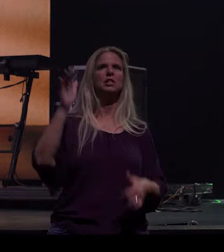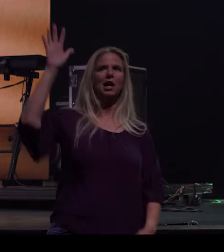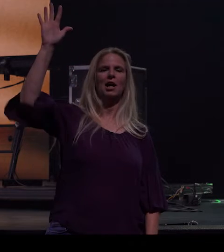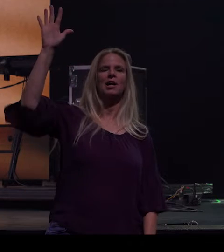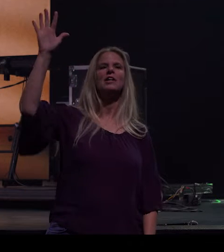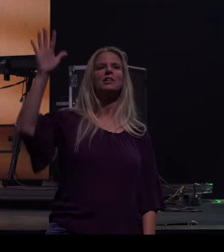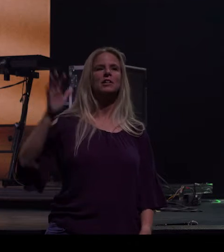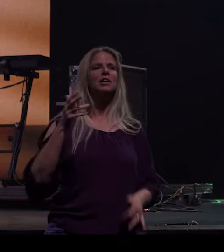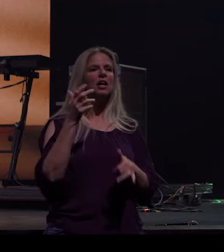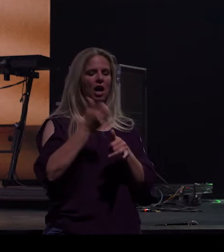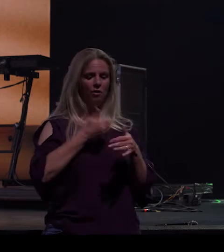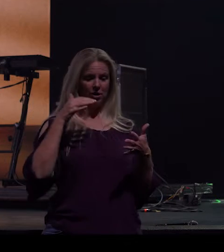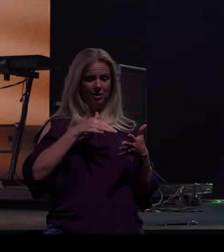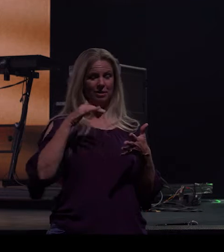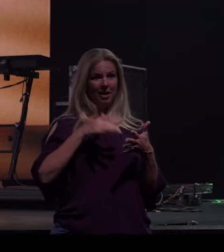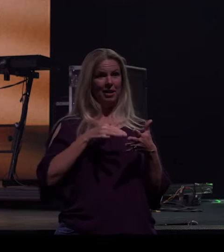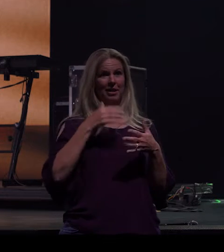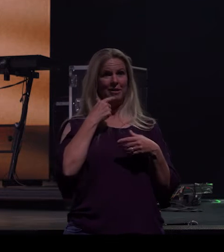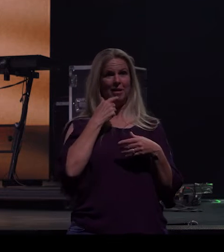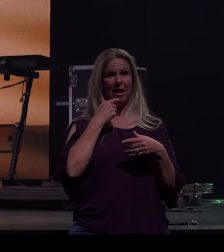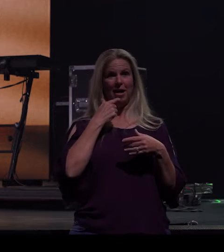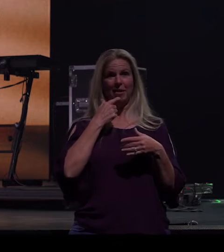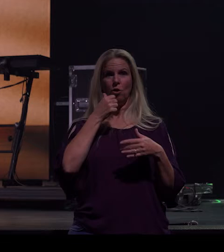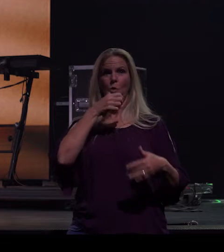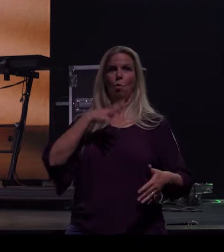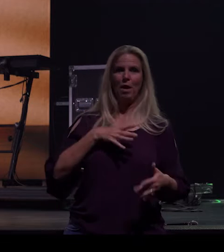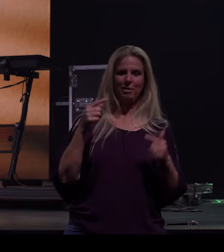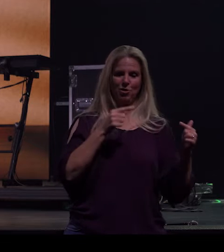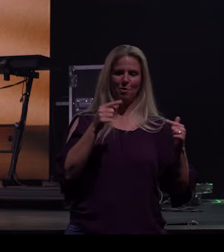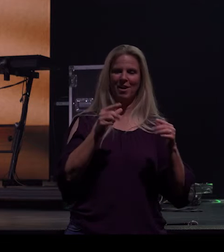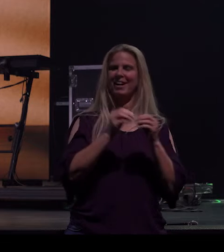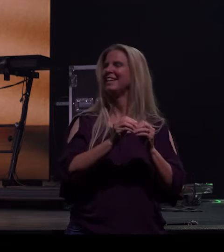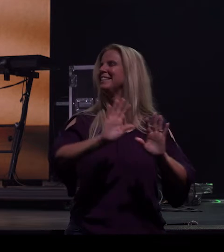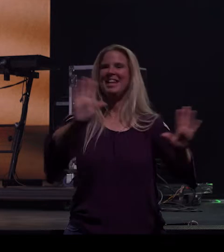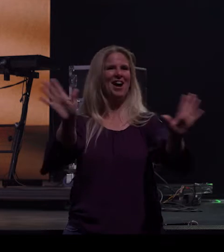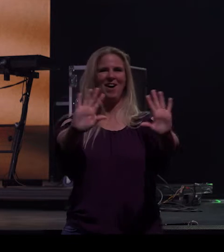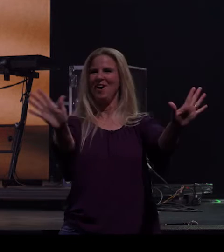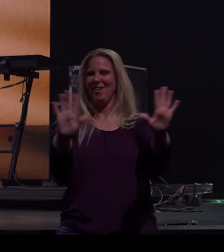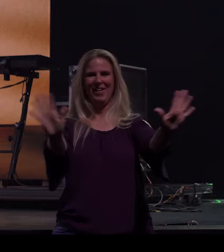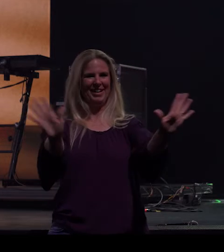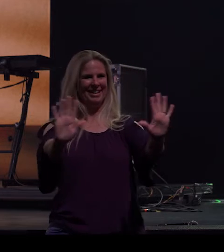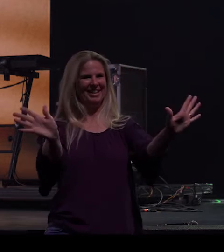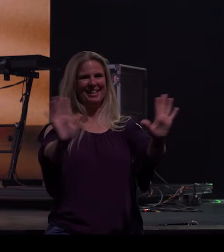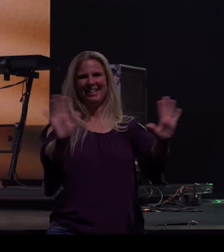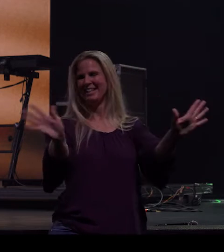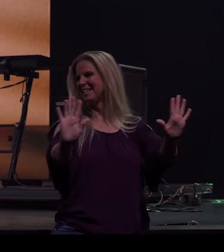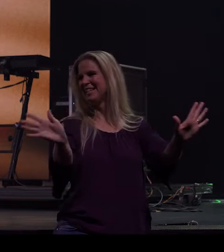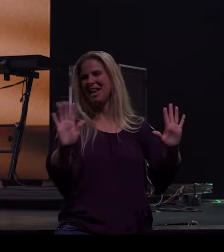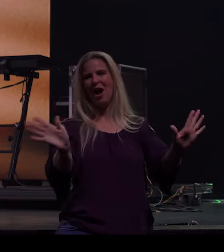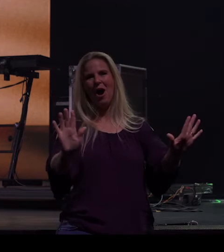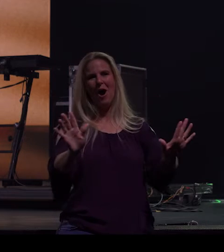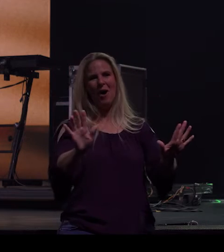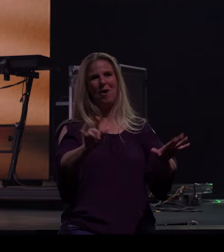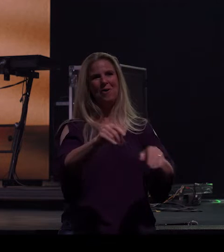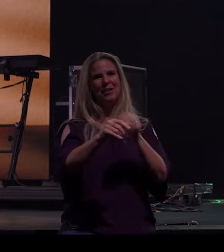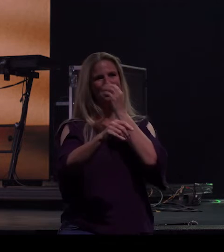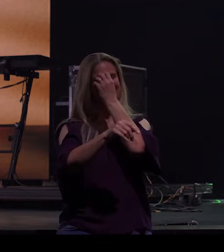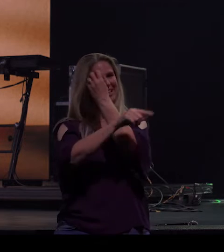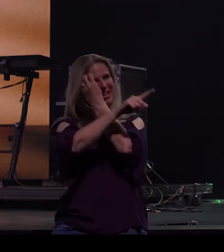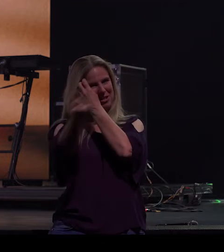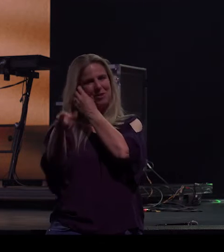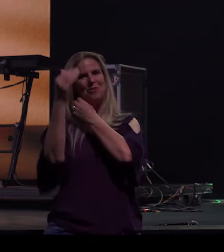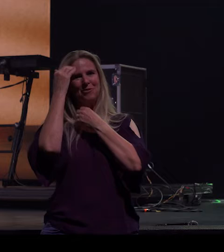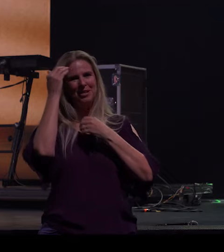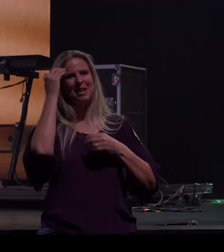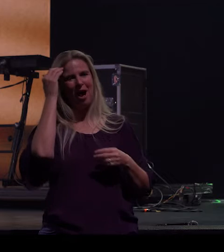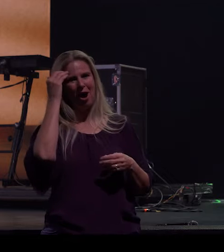study says women struggle more. I'm just kidding. It's not women at all. Of course, you already knew. Like, you